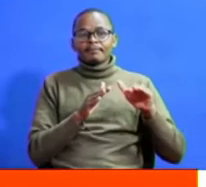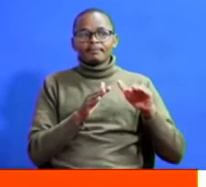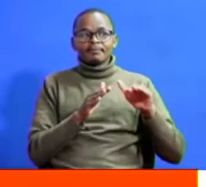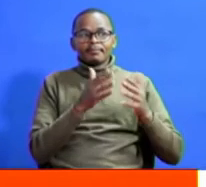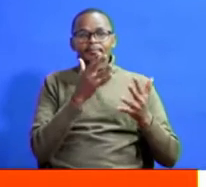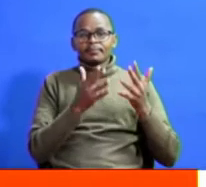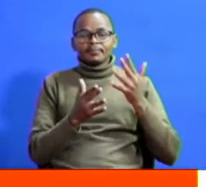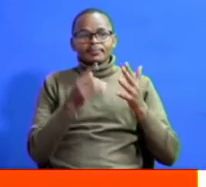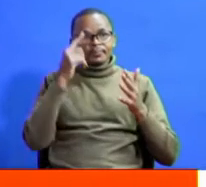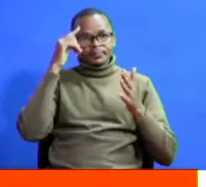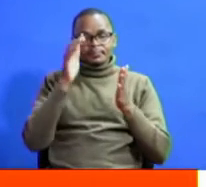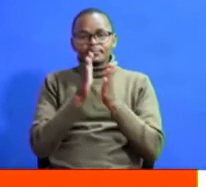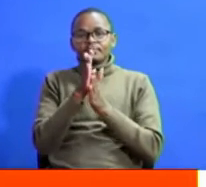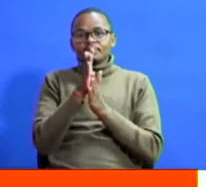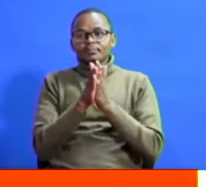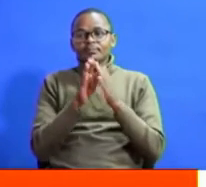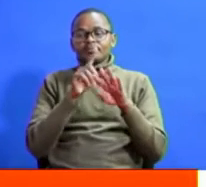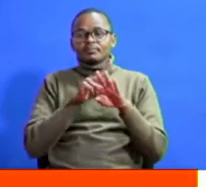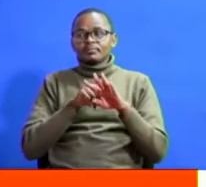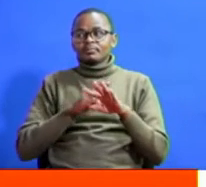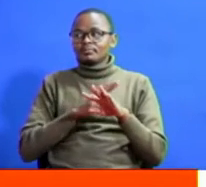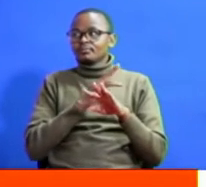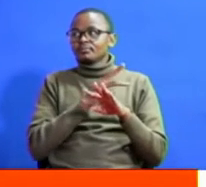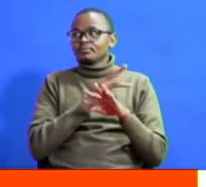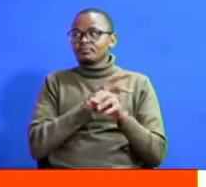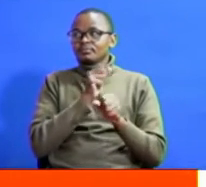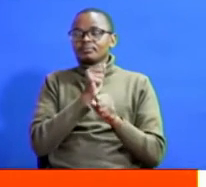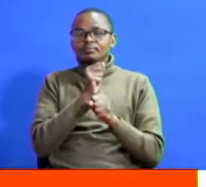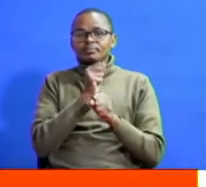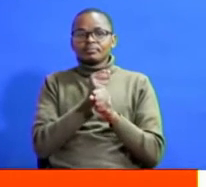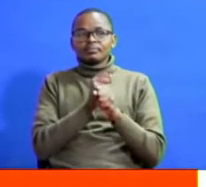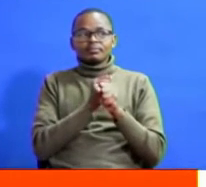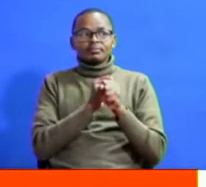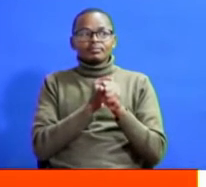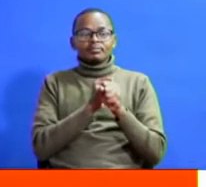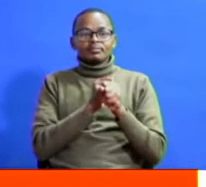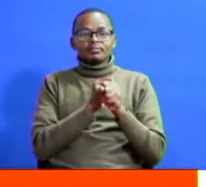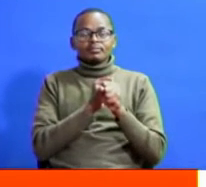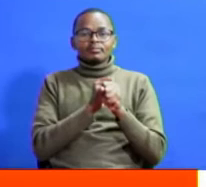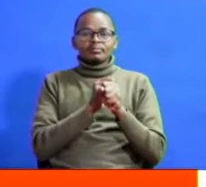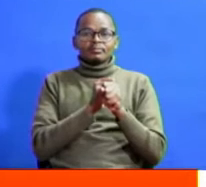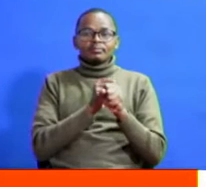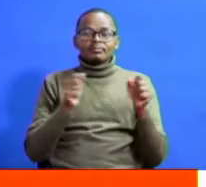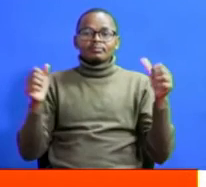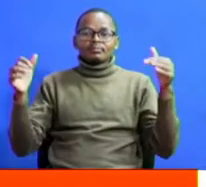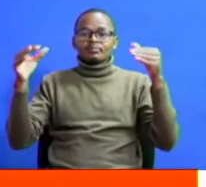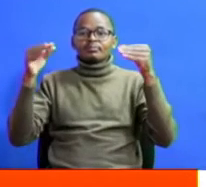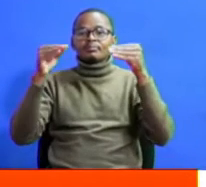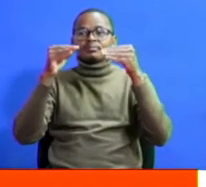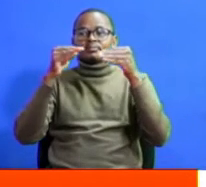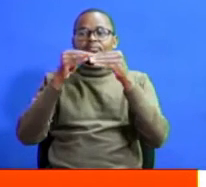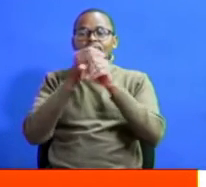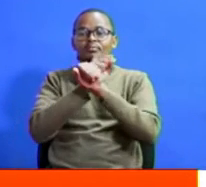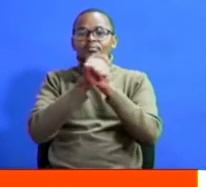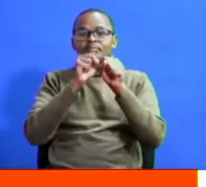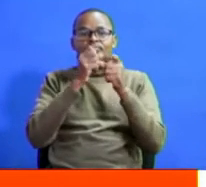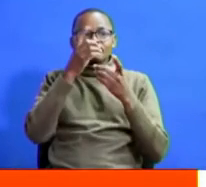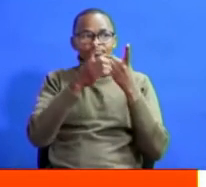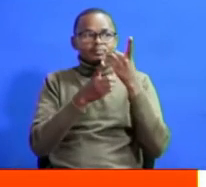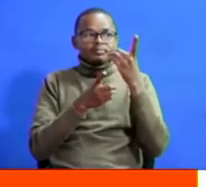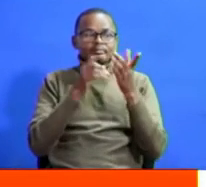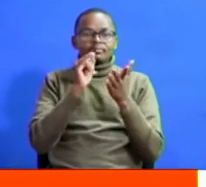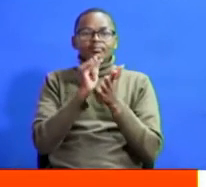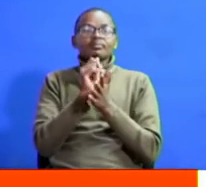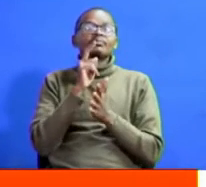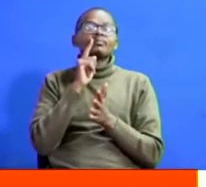because for the interest of time, we should be doing probably just a precursor of the presidential debate, of course, that